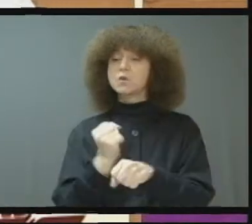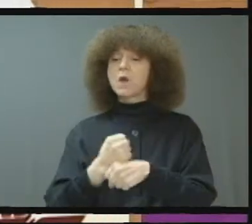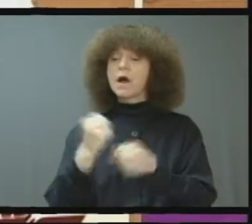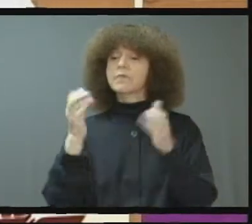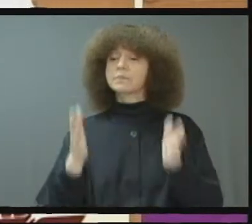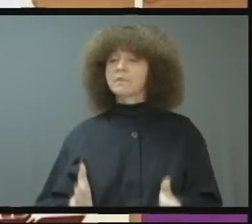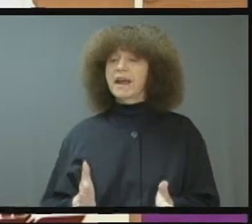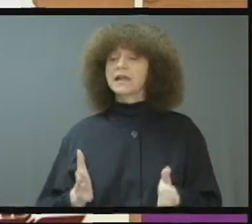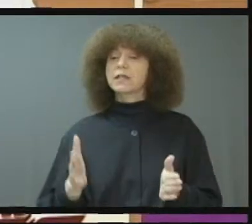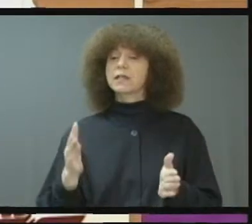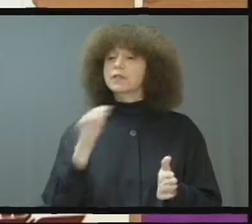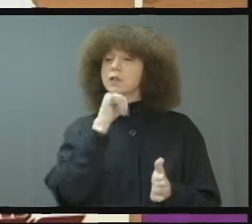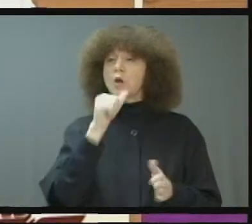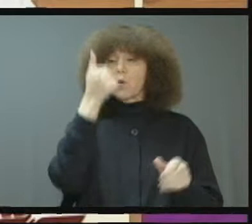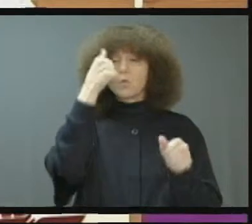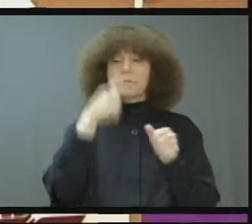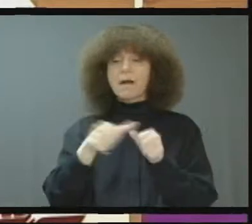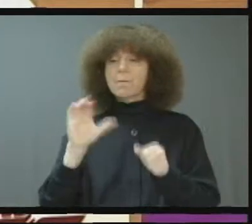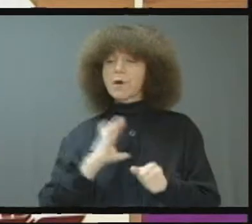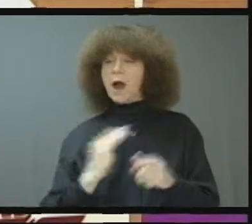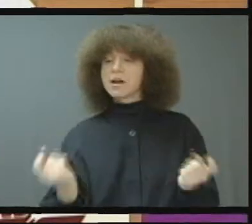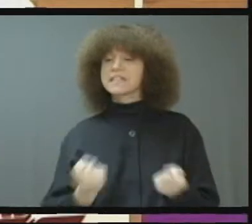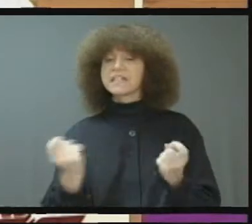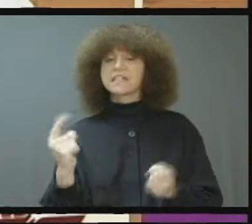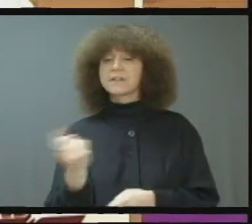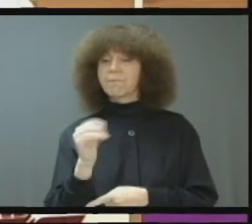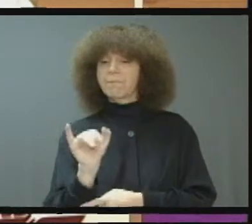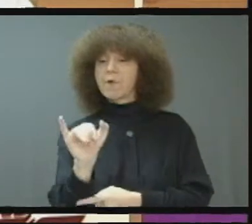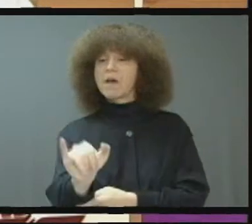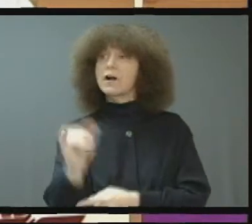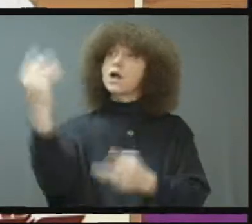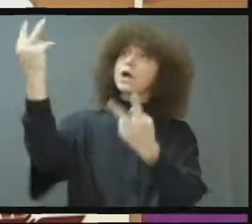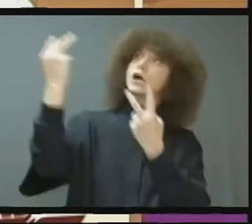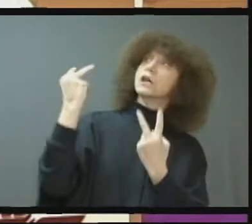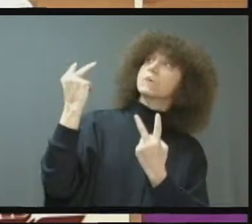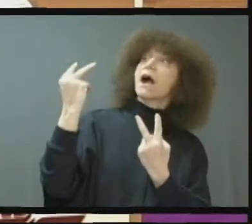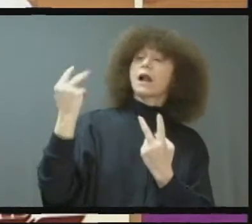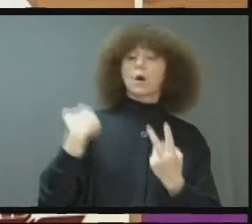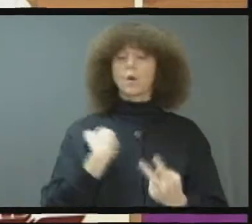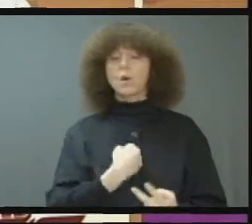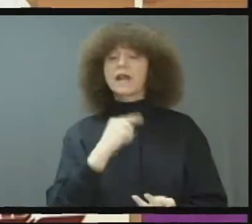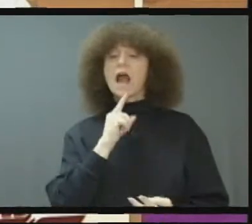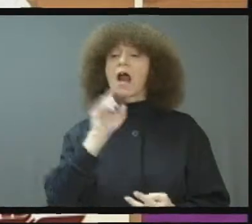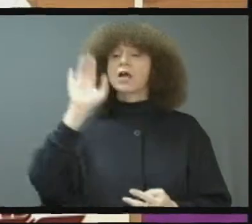Do not remember our sins forever. Look upon us, for we are all your people."